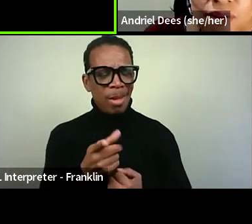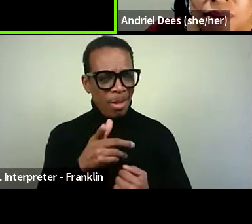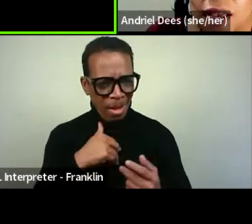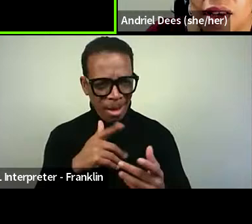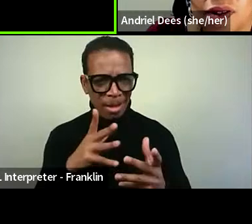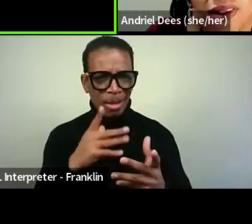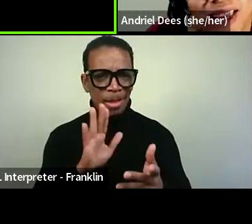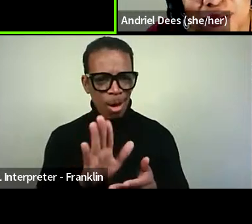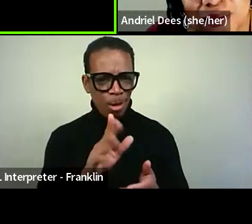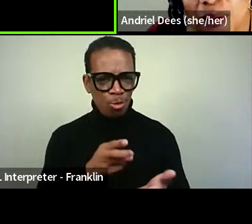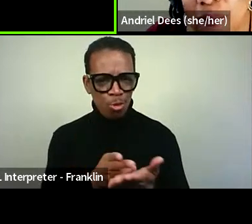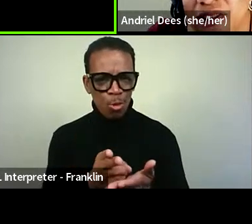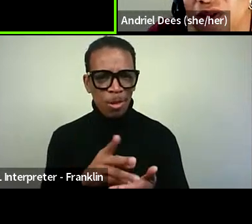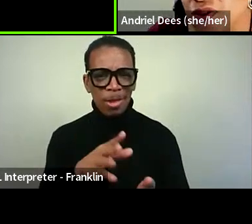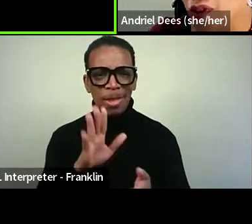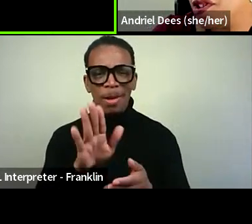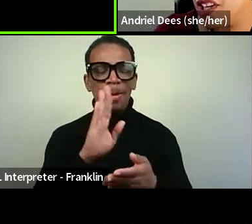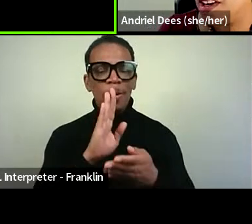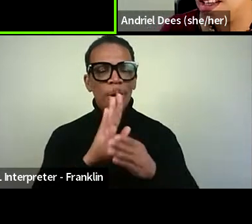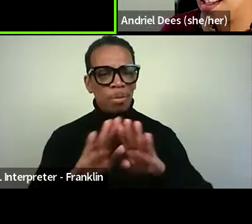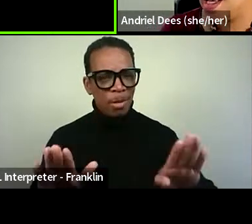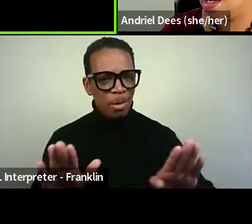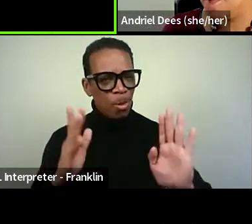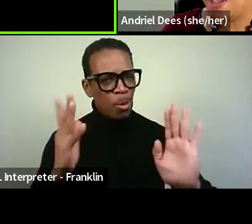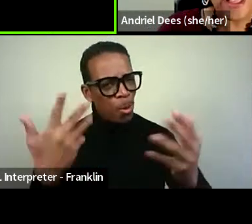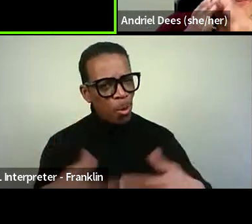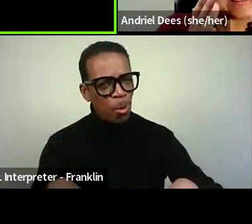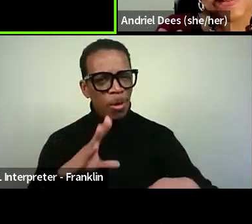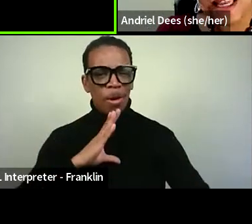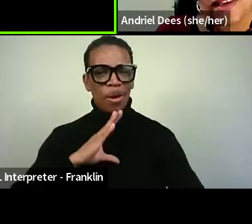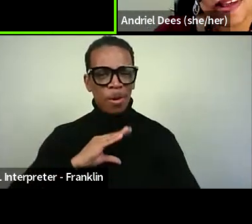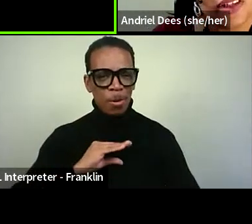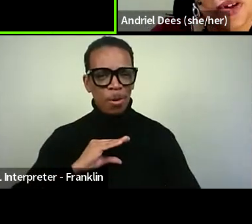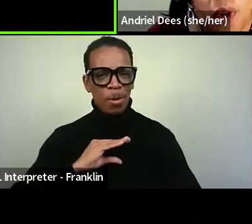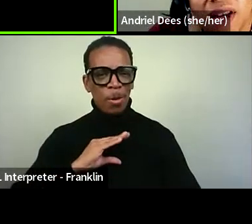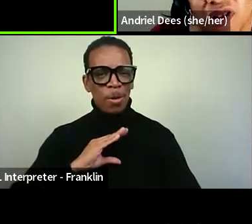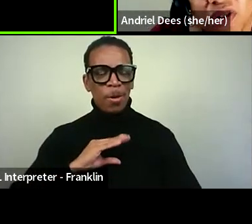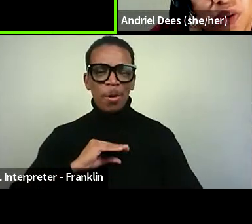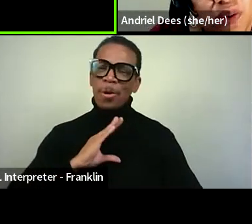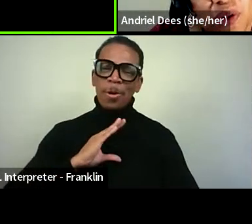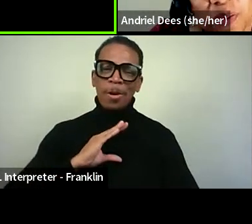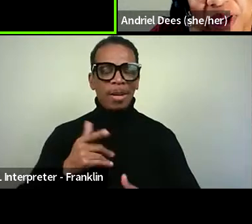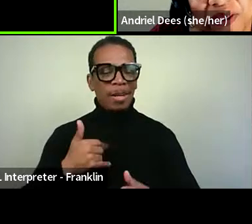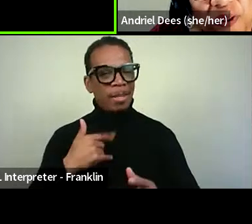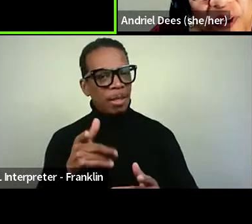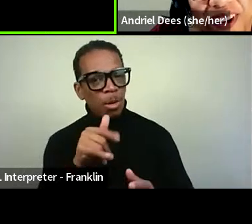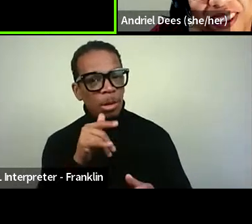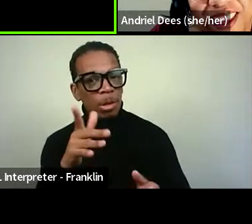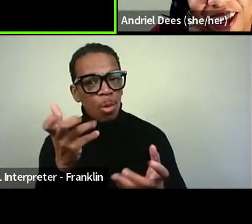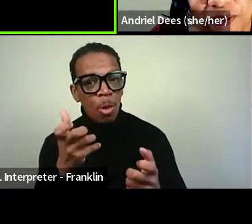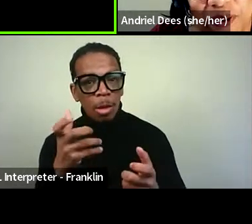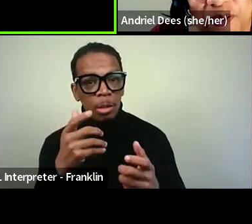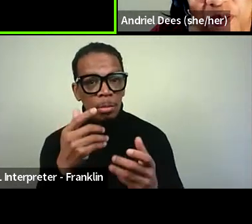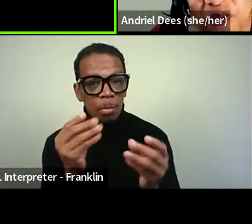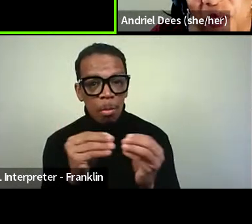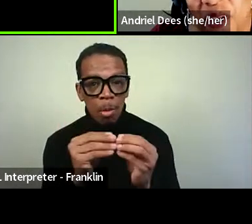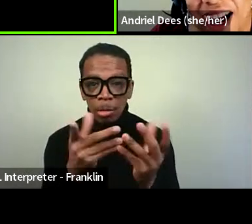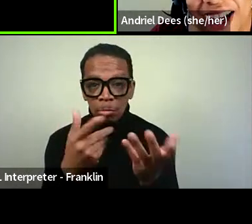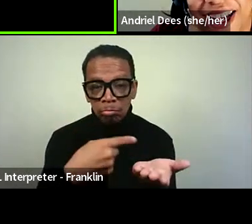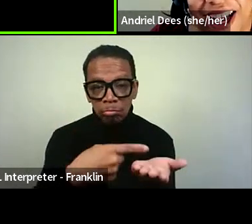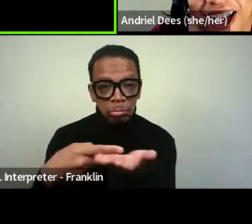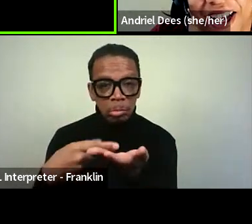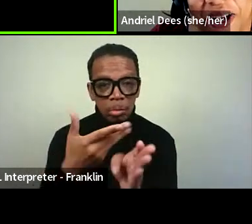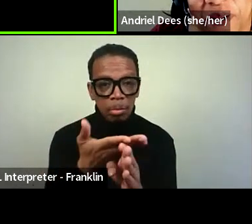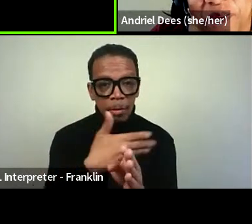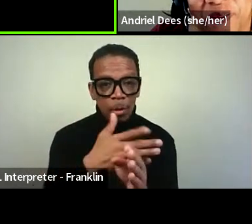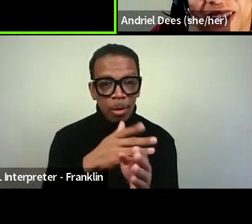their truth. So thank you so much for sharing that. Anything else that you want to bring forth before